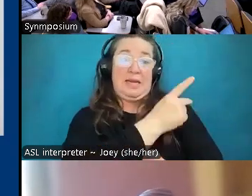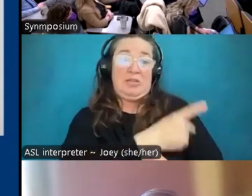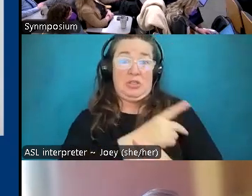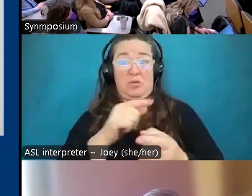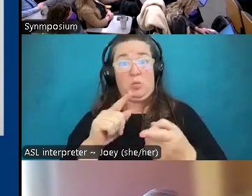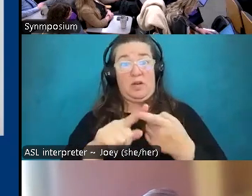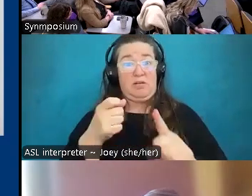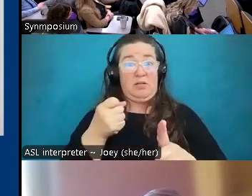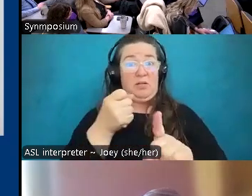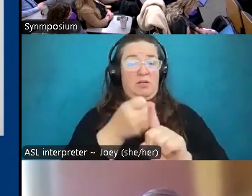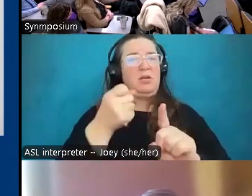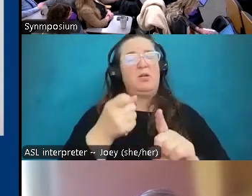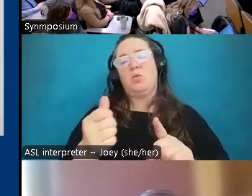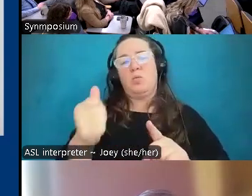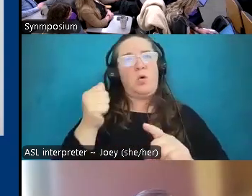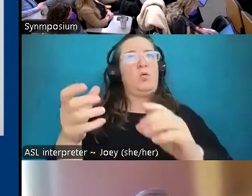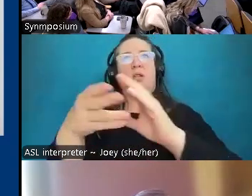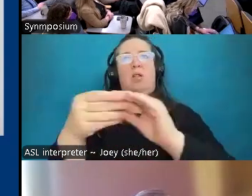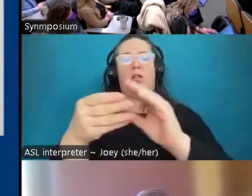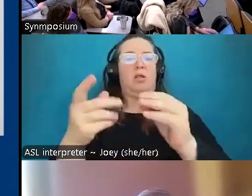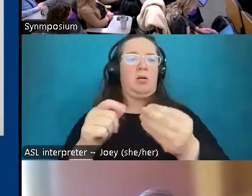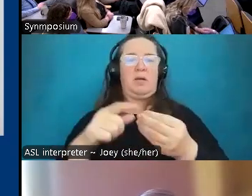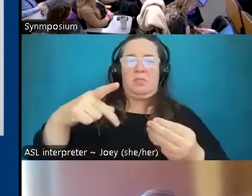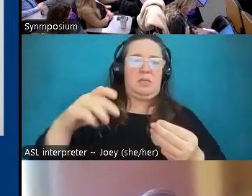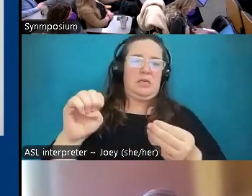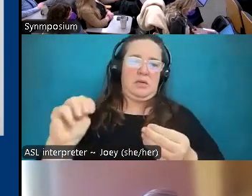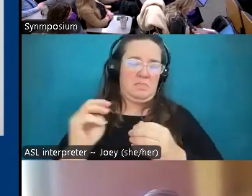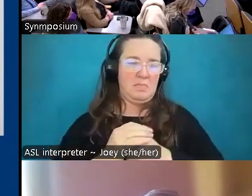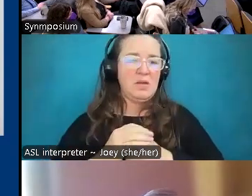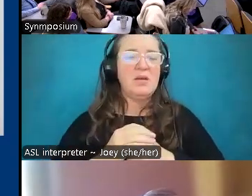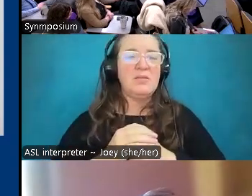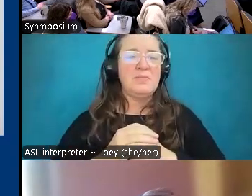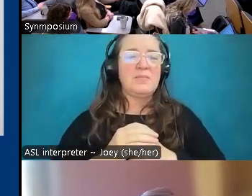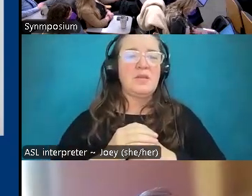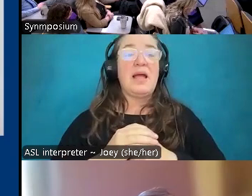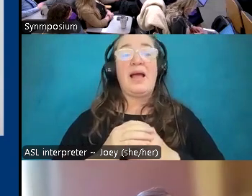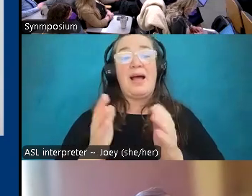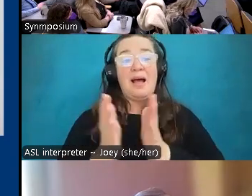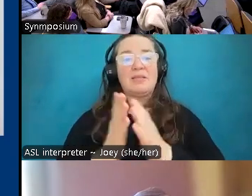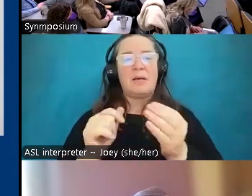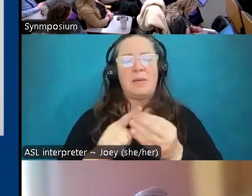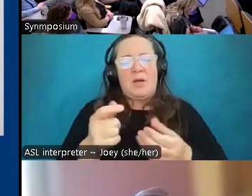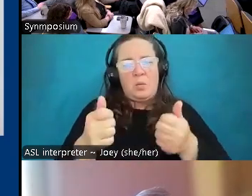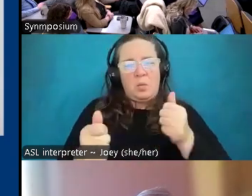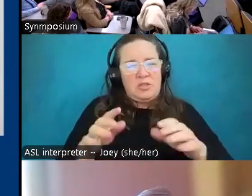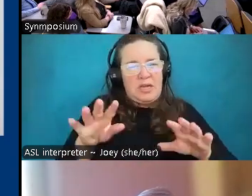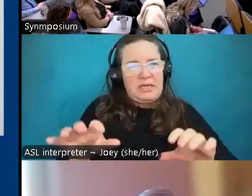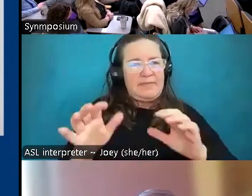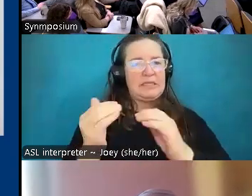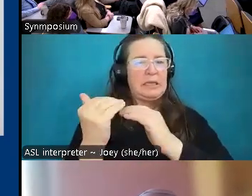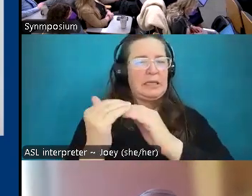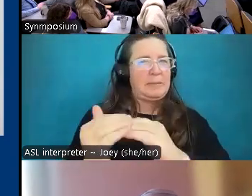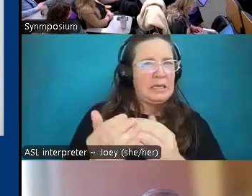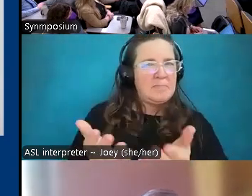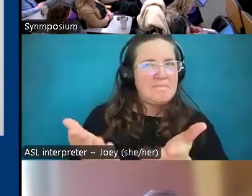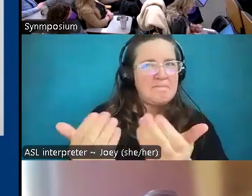complaint of post-exertional malaise. Asking about what activities are limited and what happens if these are attempted are examples of